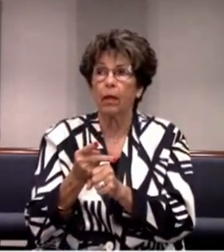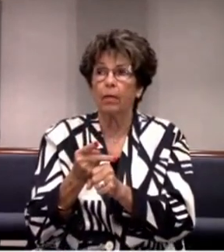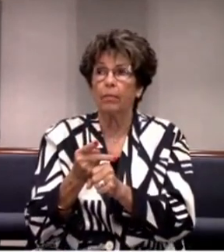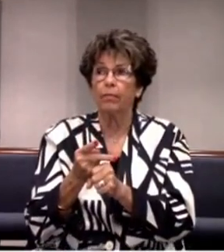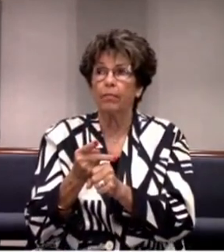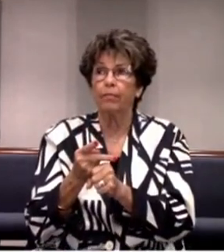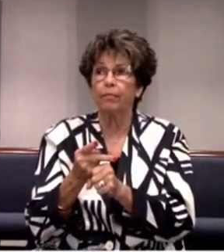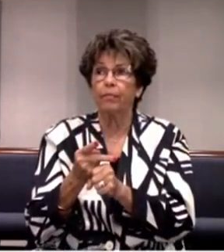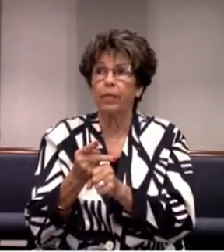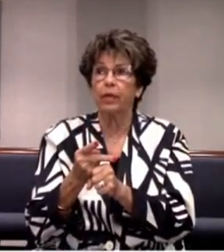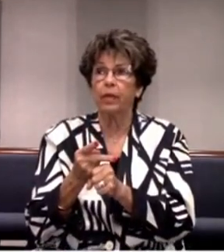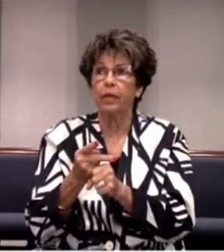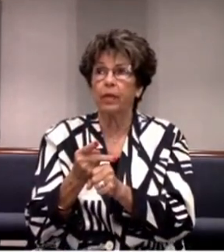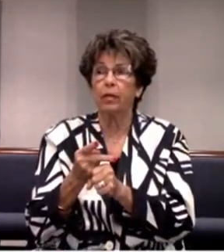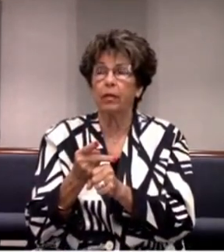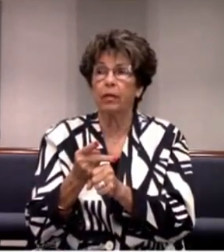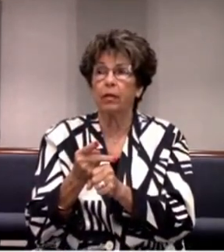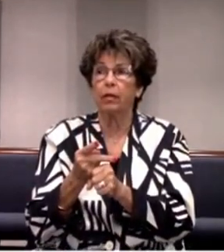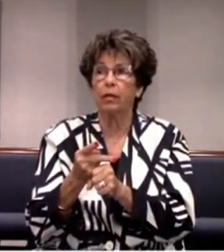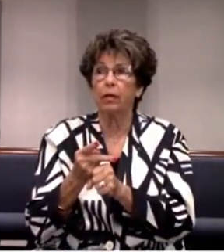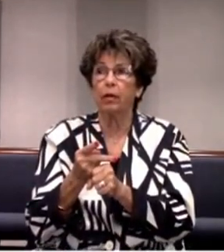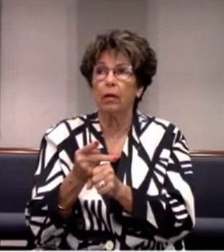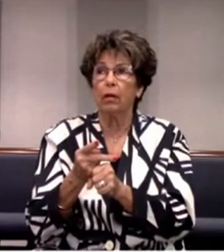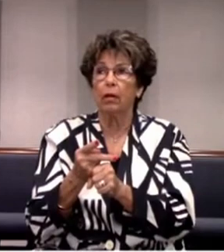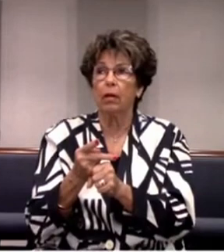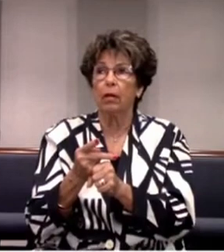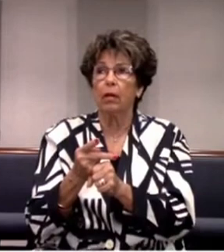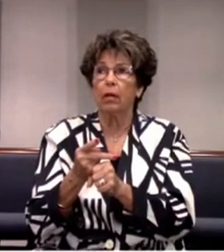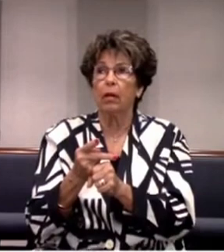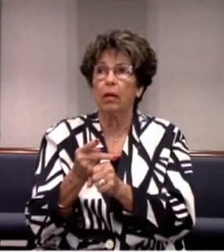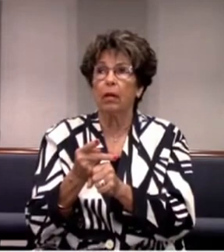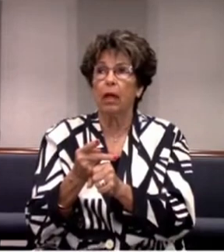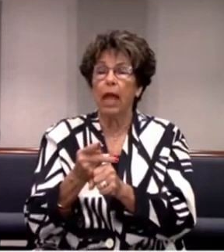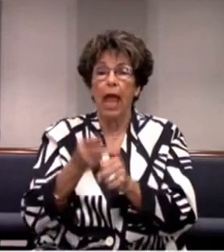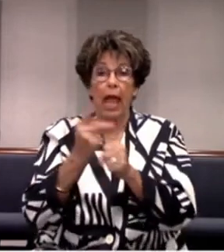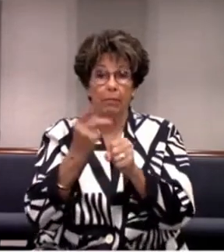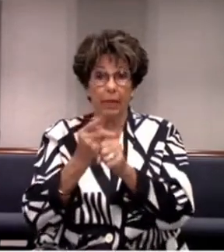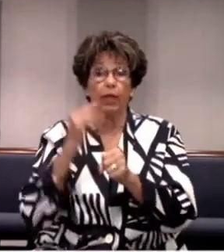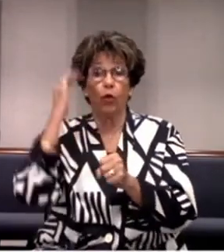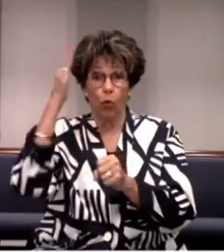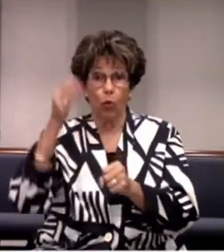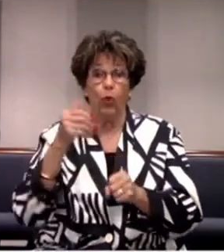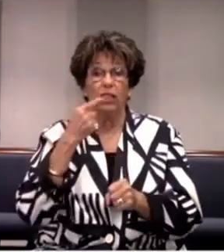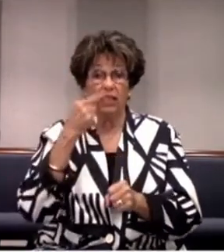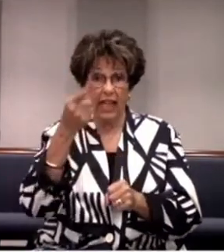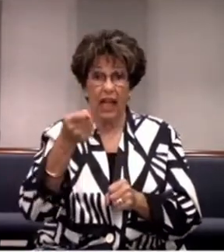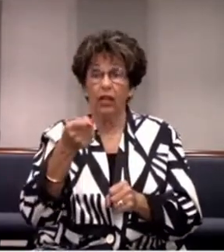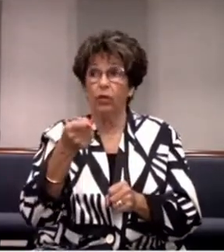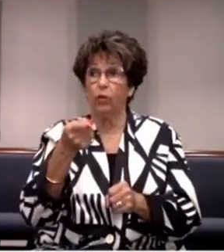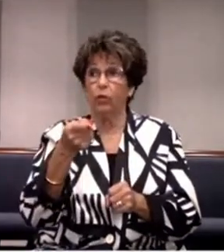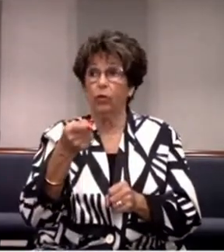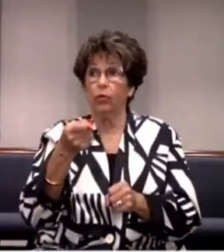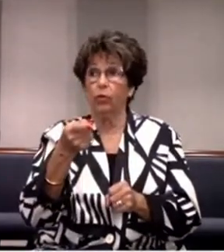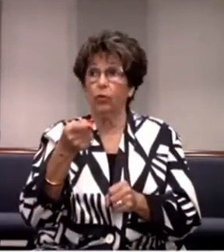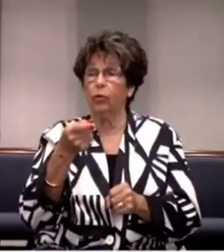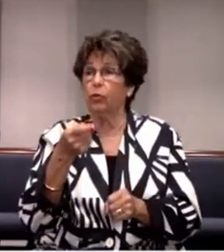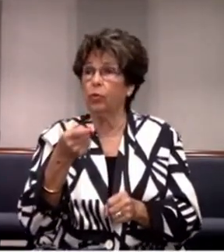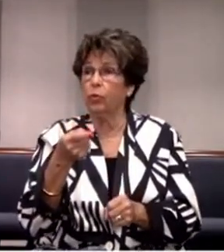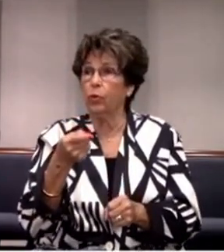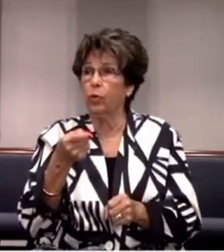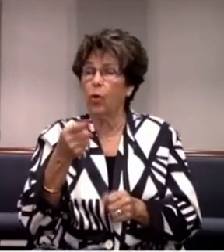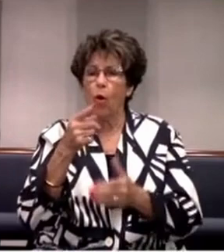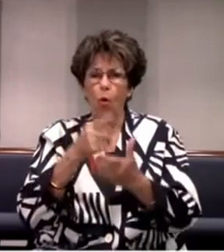"He shall tell thee," what? Say it out loud. "What thou oughtest to